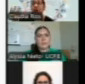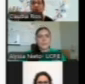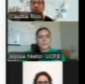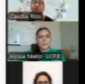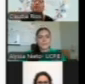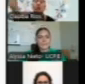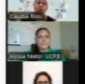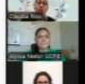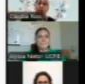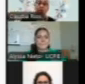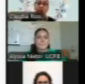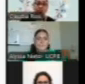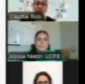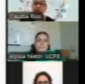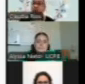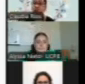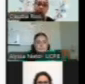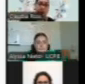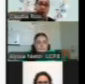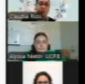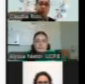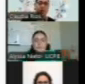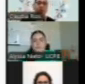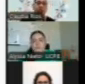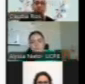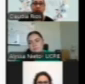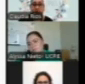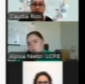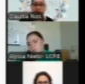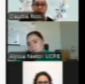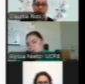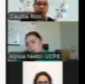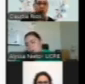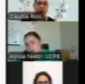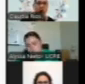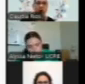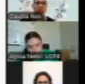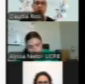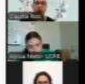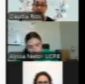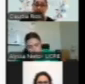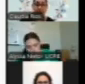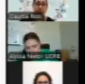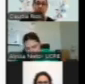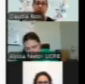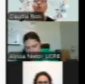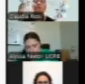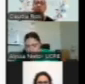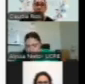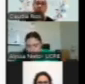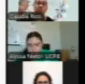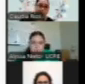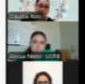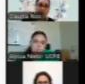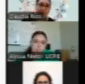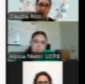if you're, uh, from an organization and you would love to go ahead and be part of the, um, the convention too,